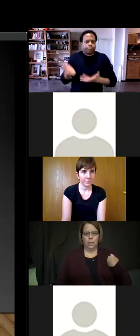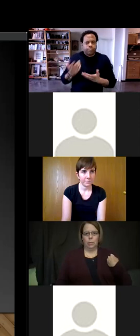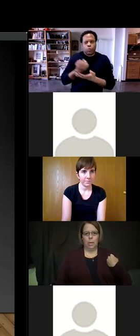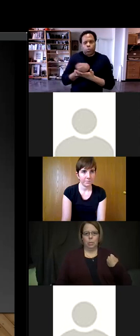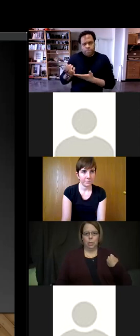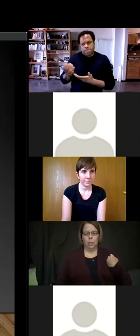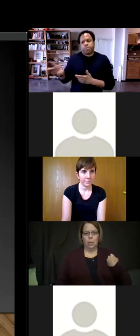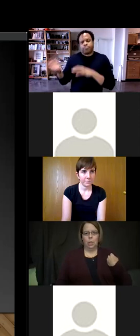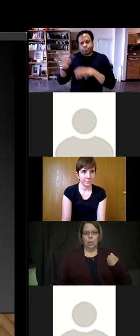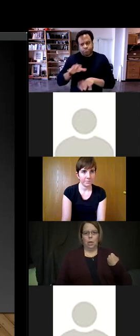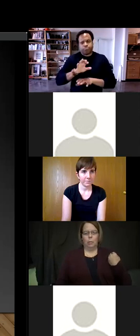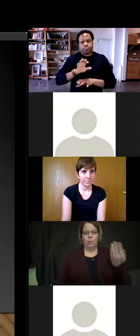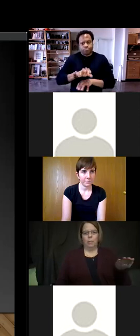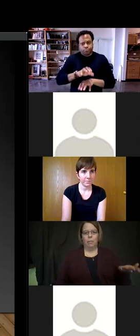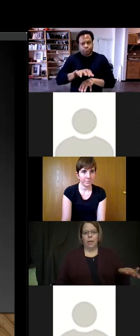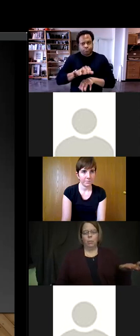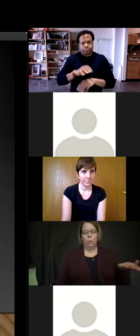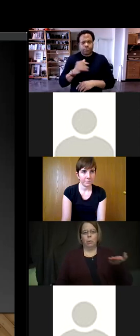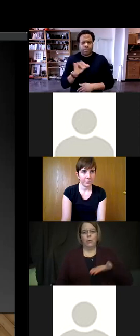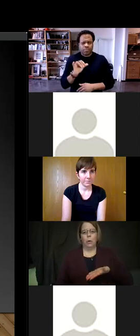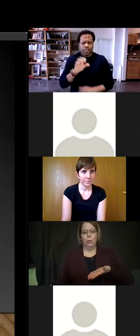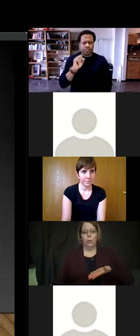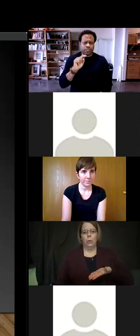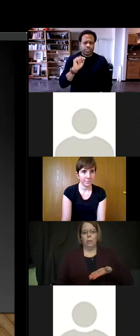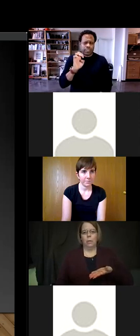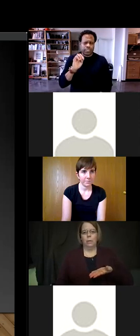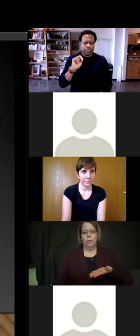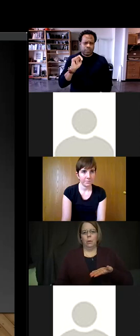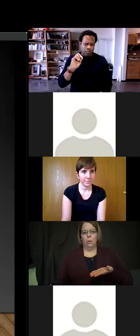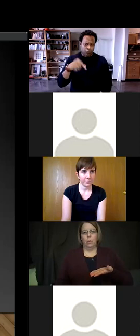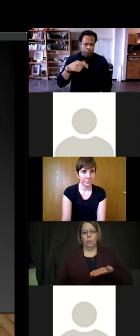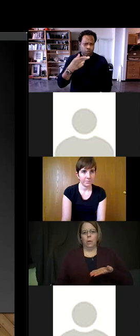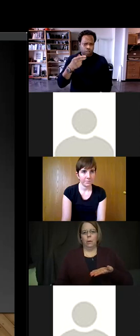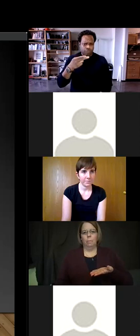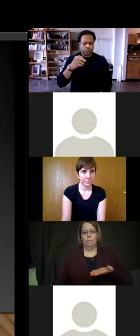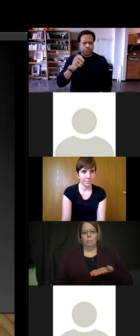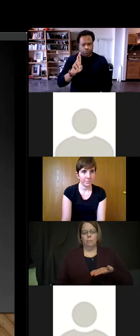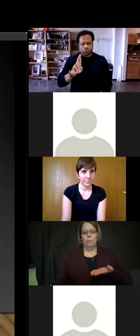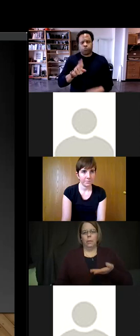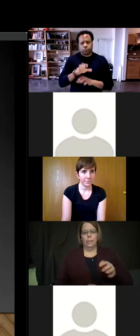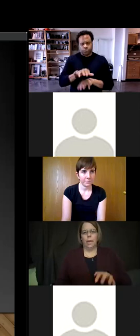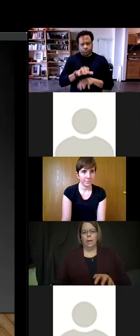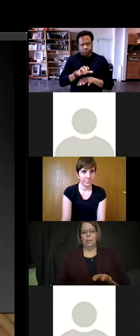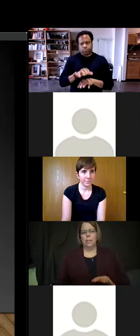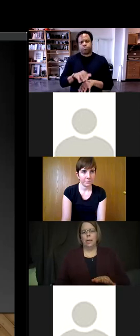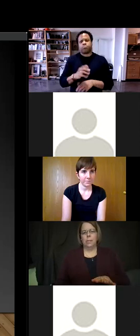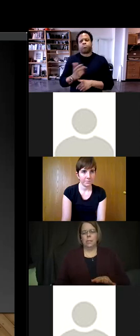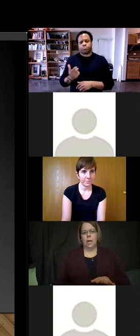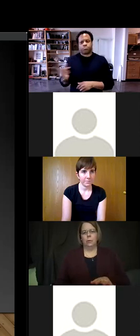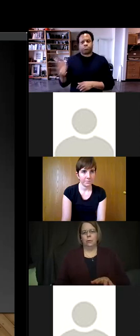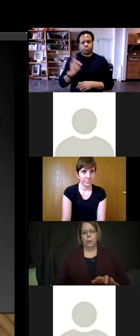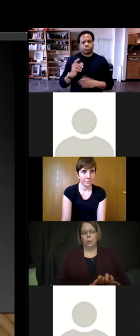the real-time captioning, they will bring their own equipment and they will type. It's